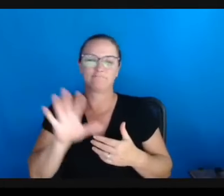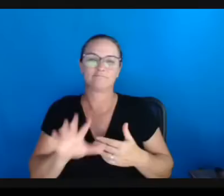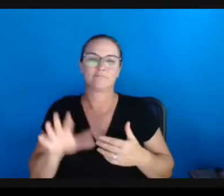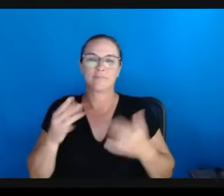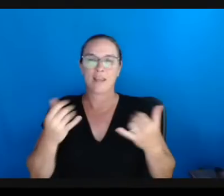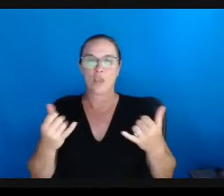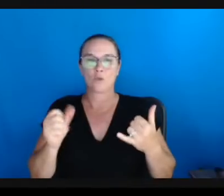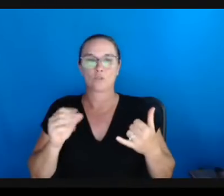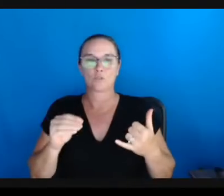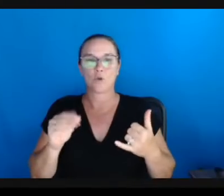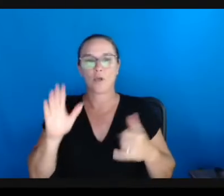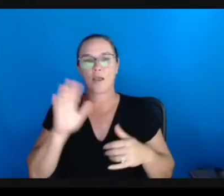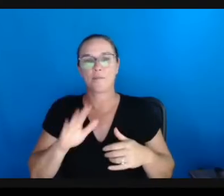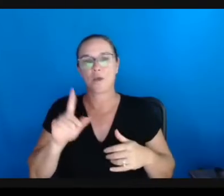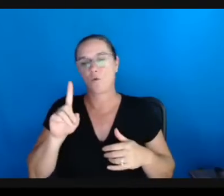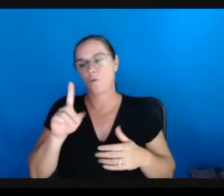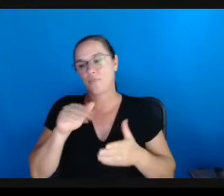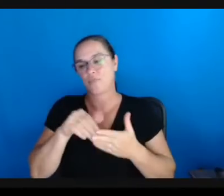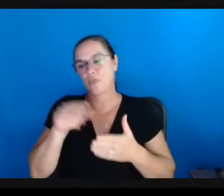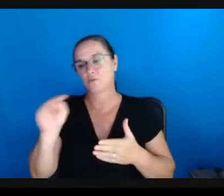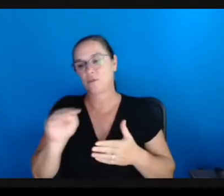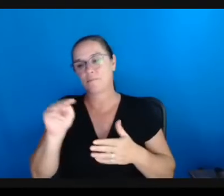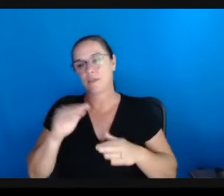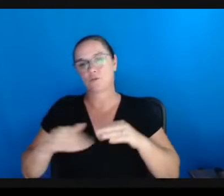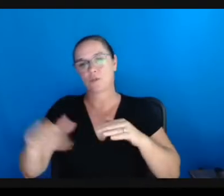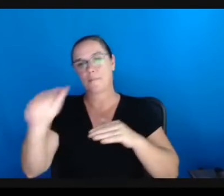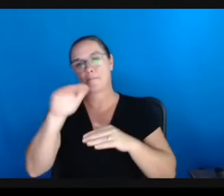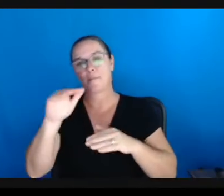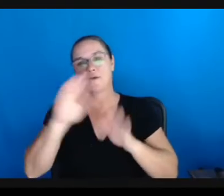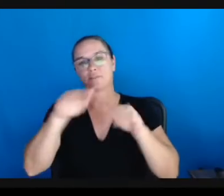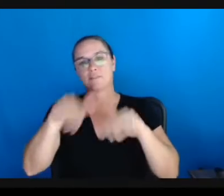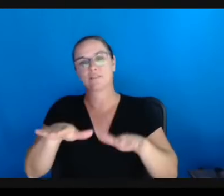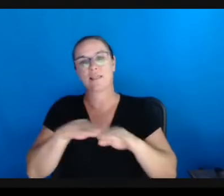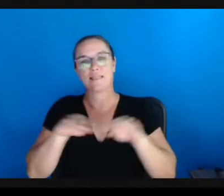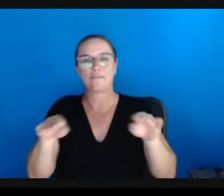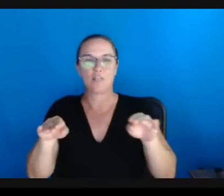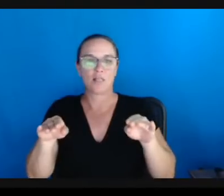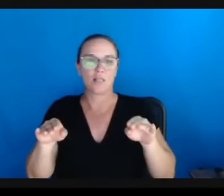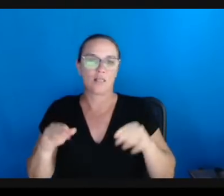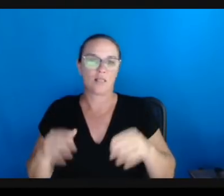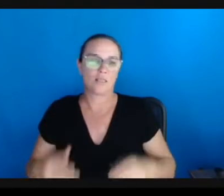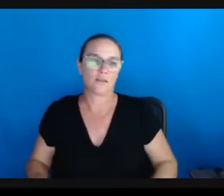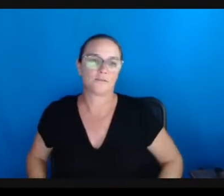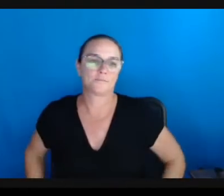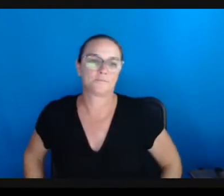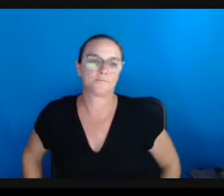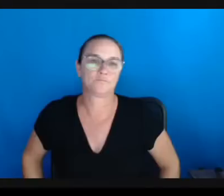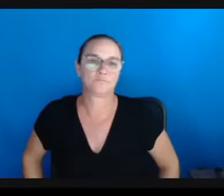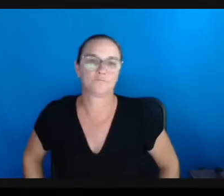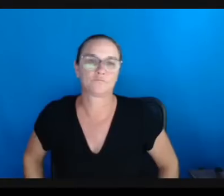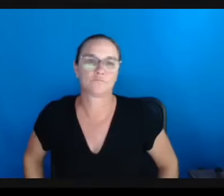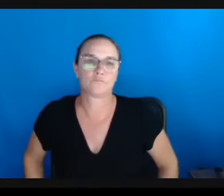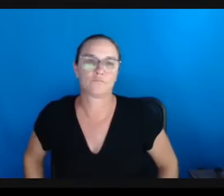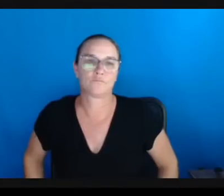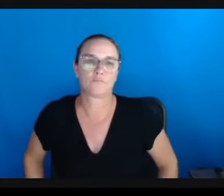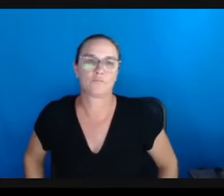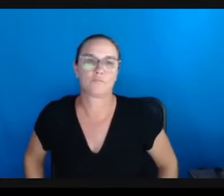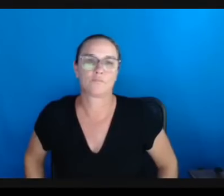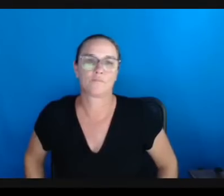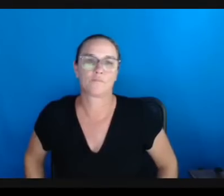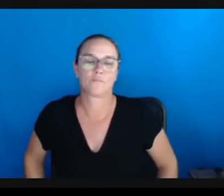shy of 1,000 meters above sea level. So what would that be here? Maybe I can do a quick calculation. Just let's call it